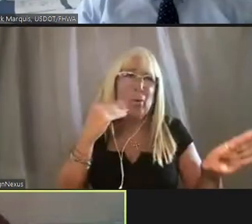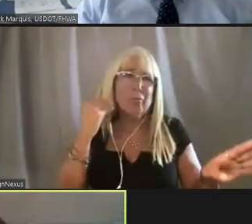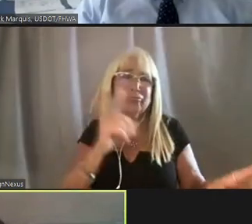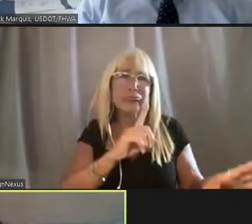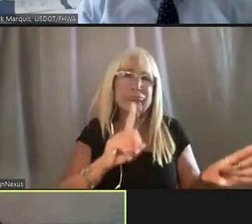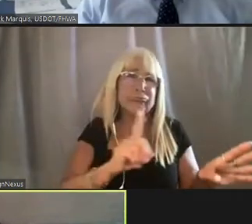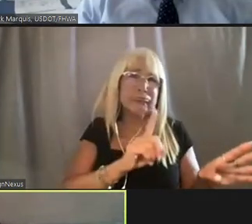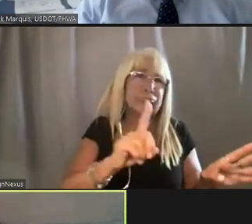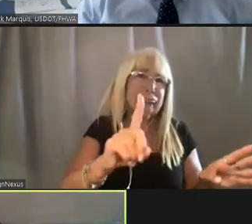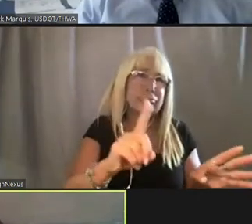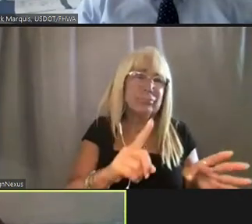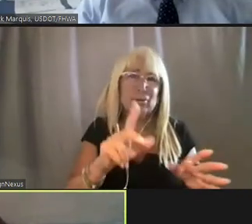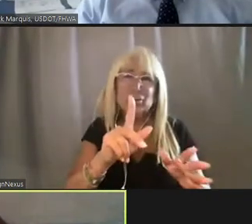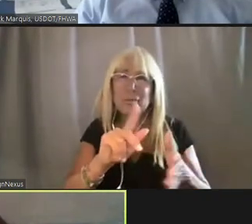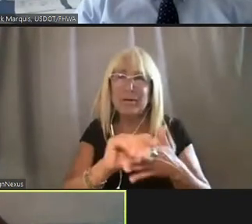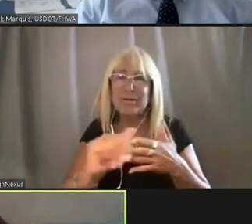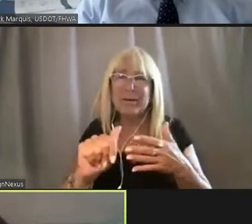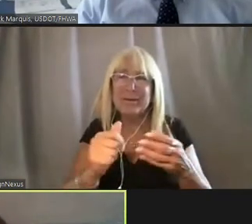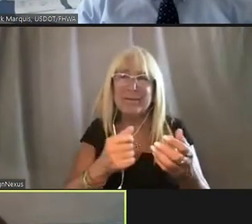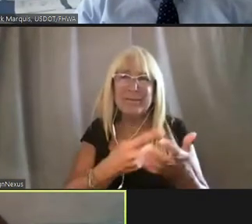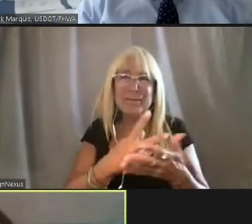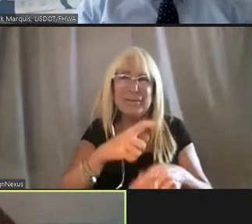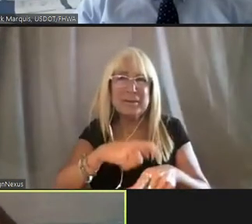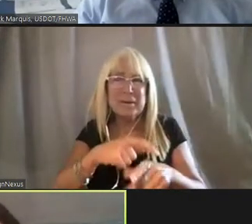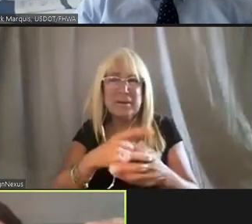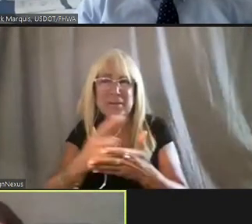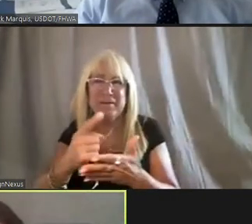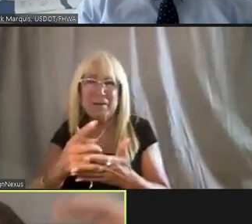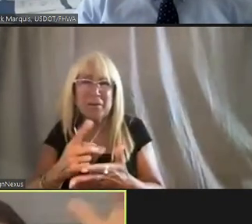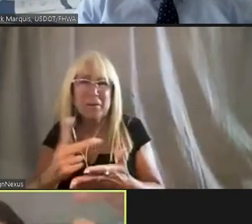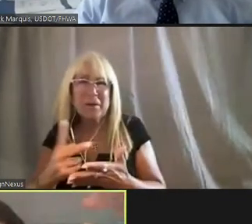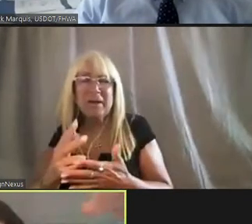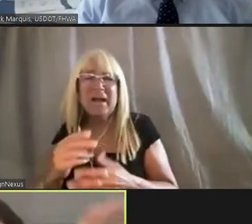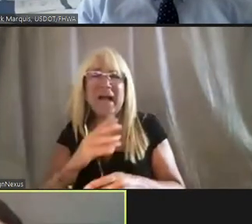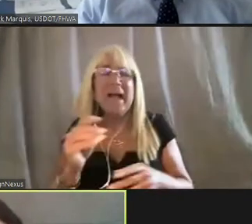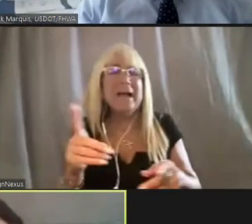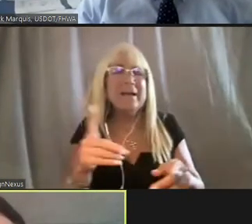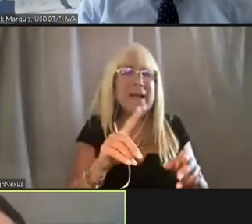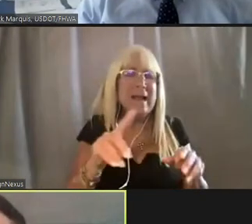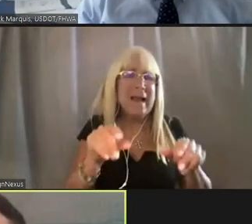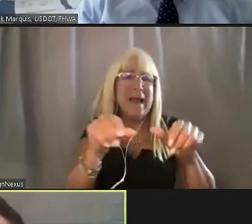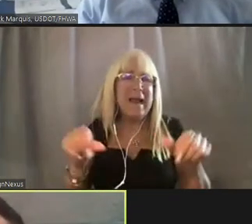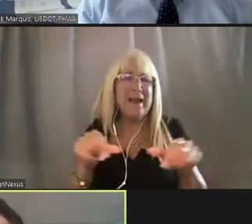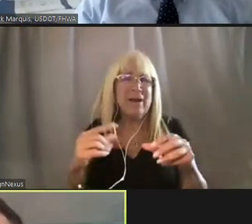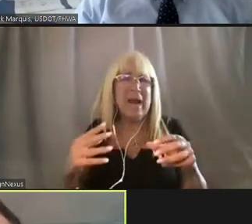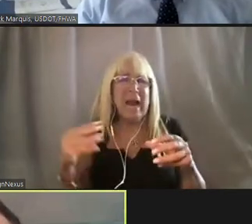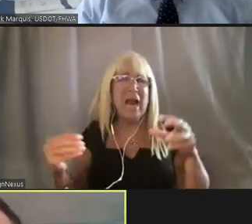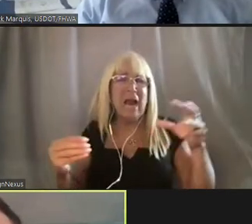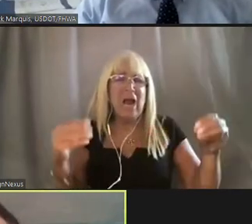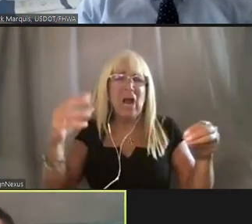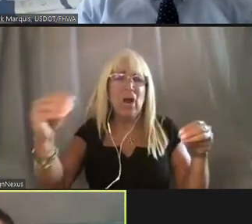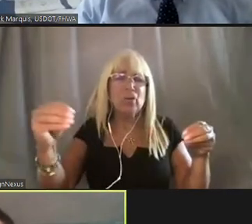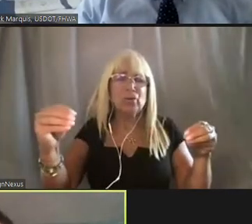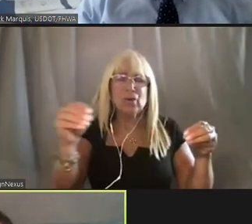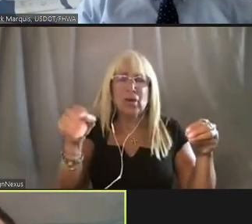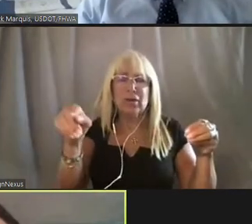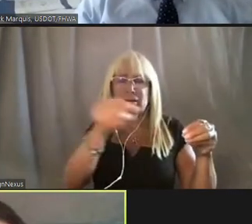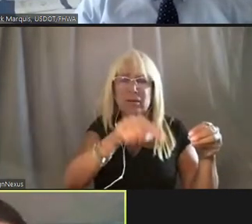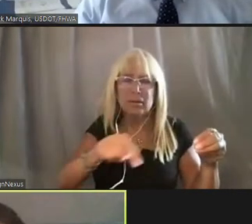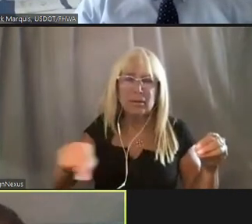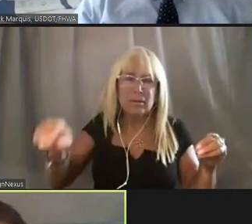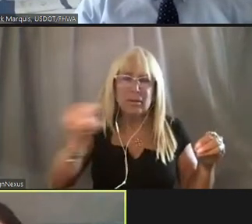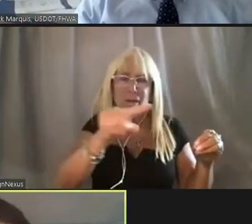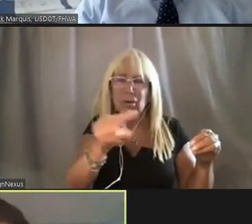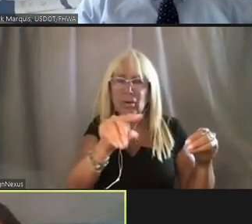second I want to mention that I'm concerned about the area like directly outside of the Zone in terms of parking and with such a high density